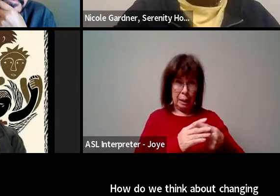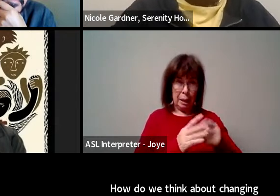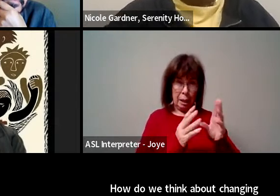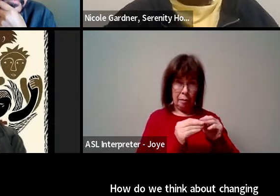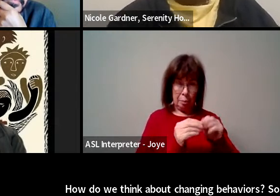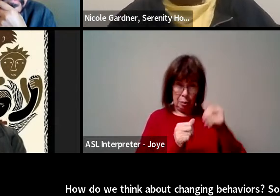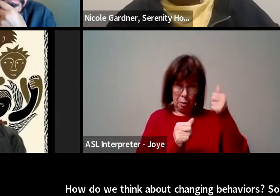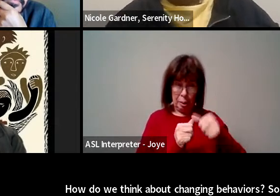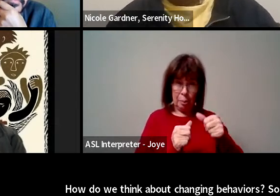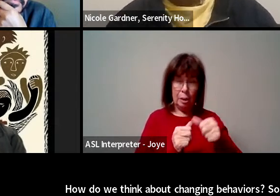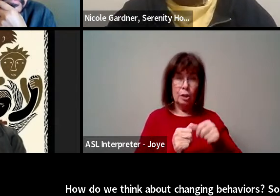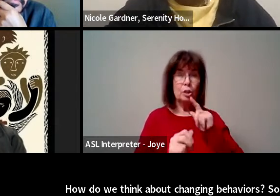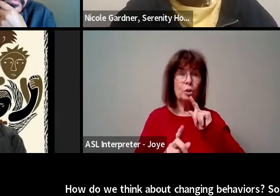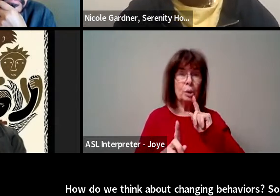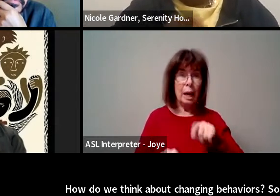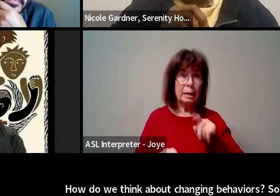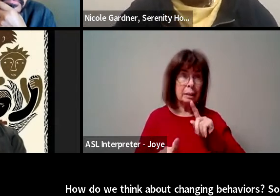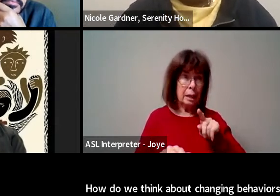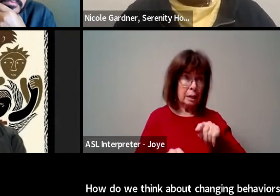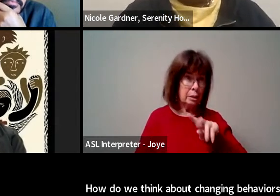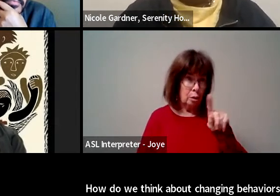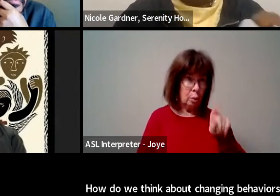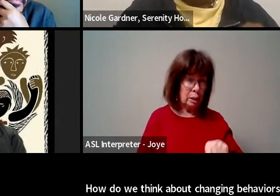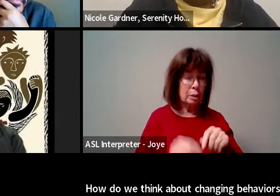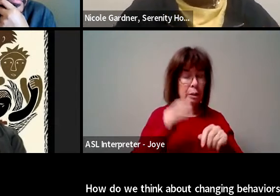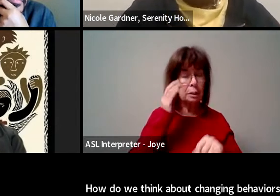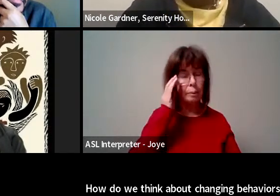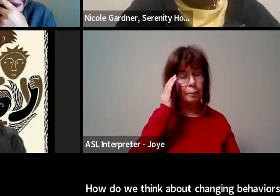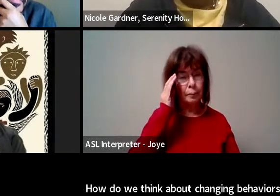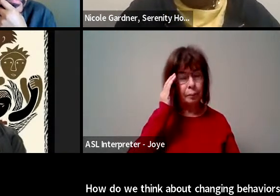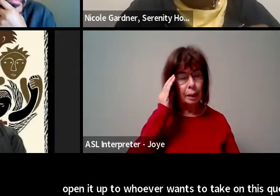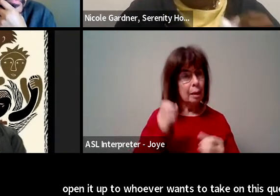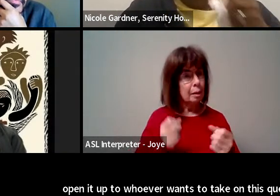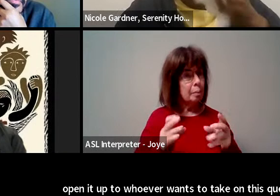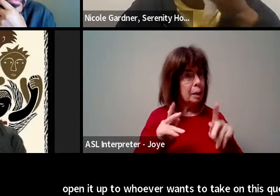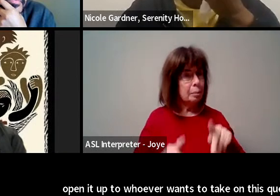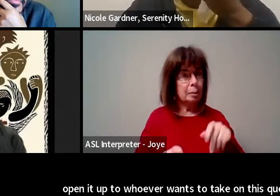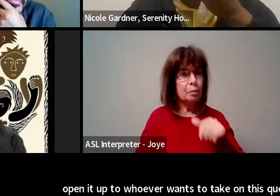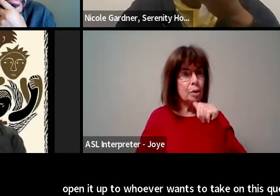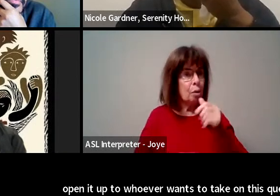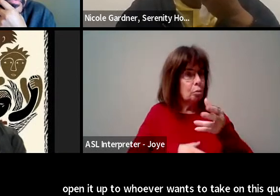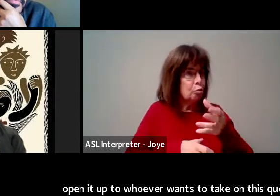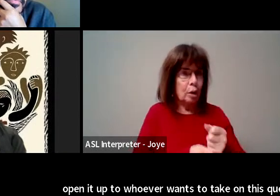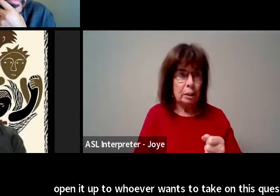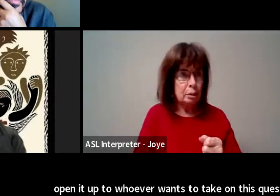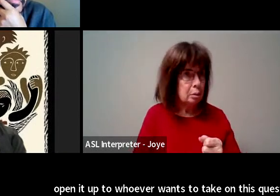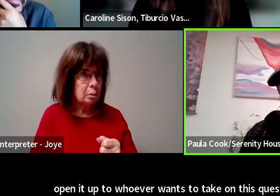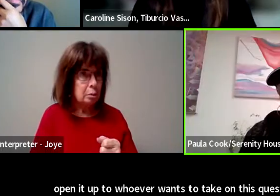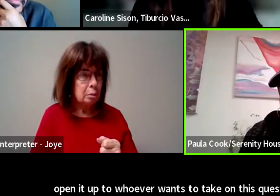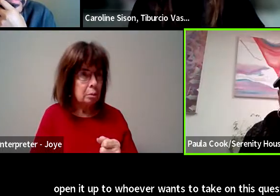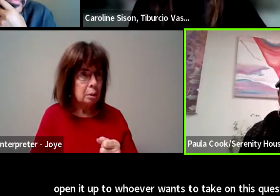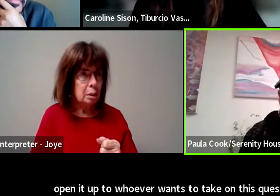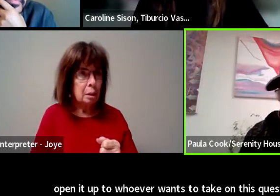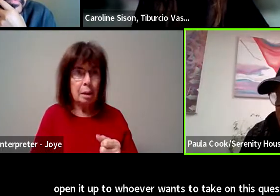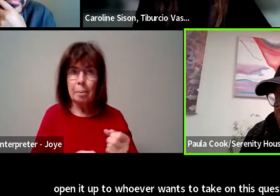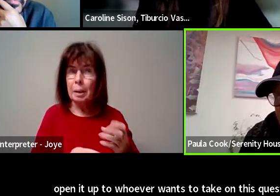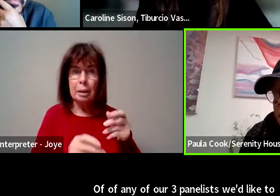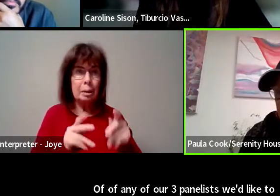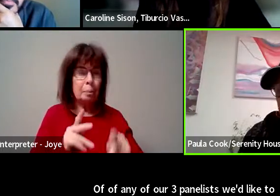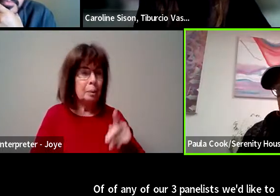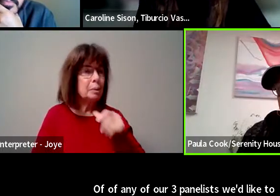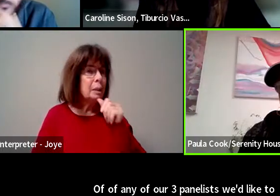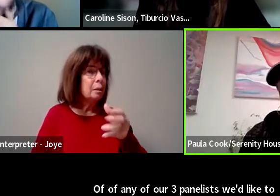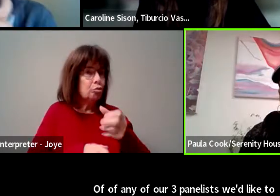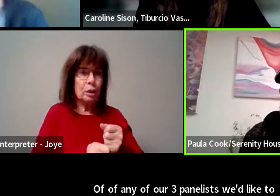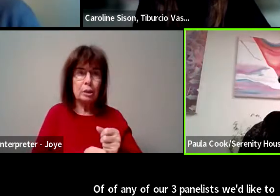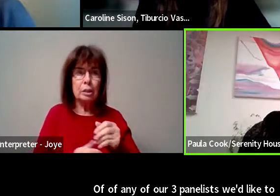meeting, you were asking the question, and a lot of people didn't trust the government. A lot of people didn't trust the